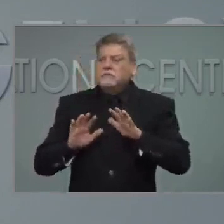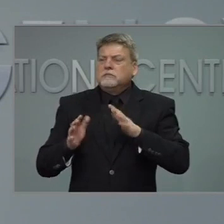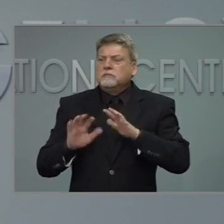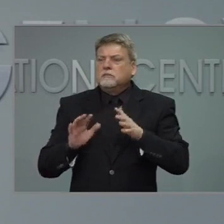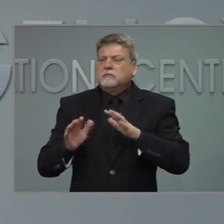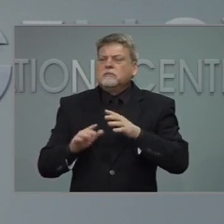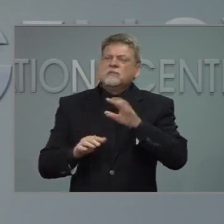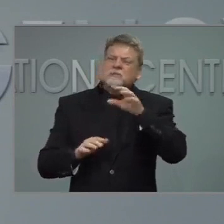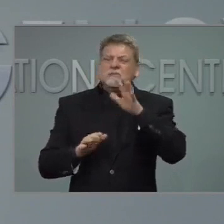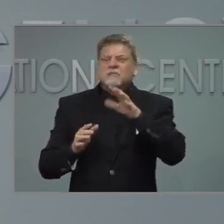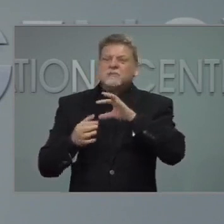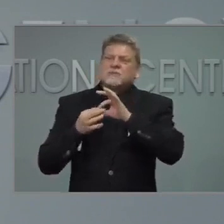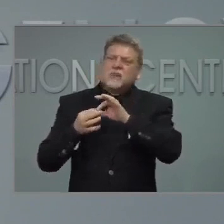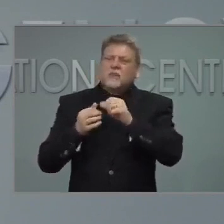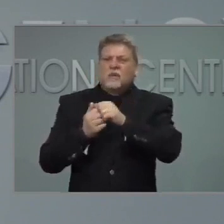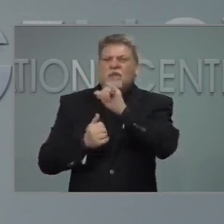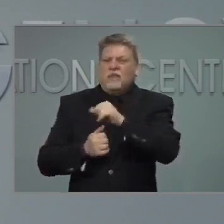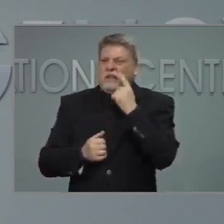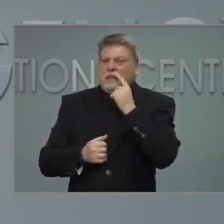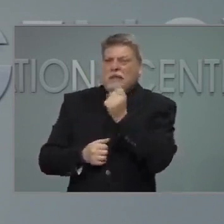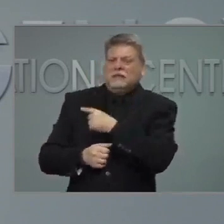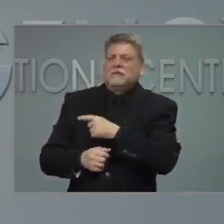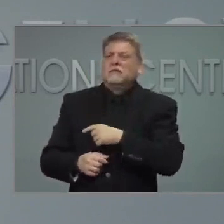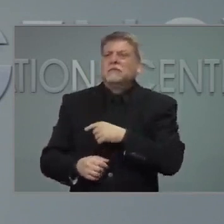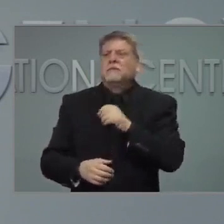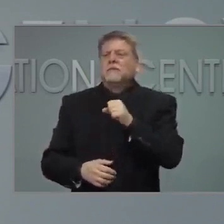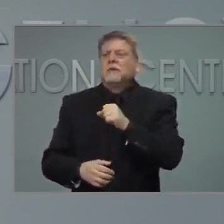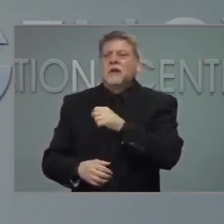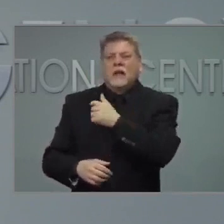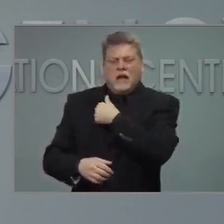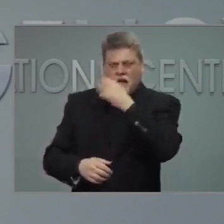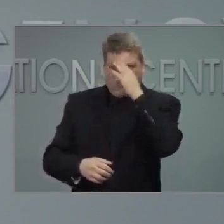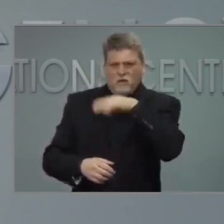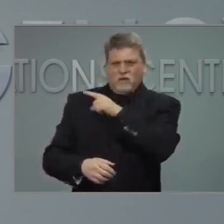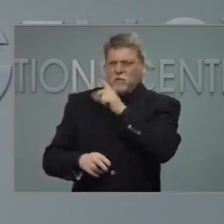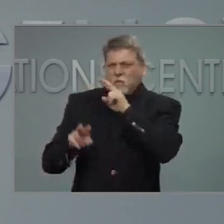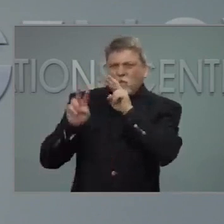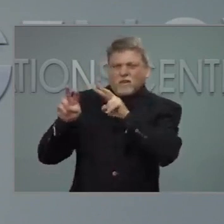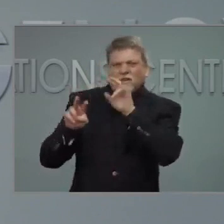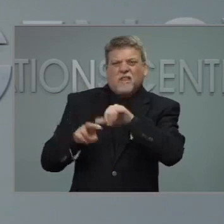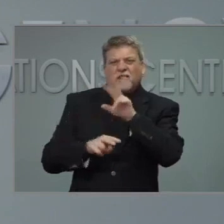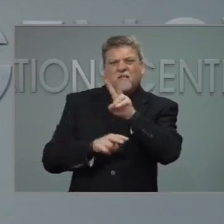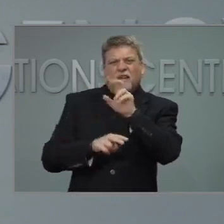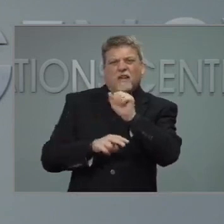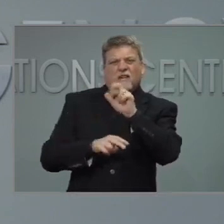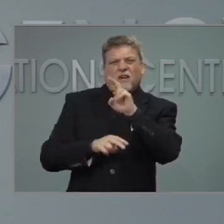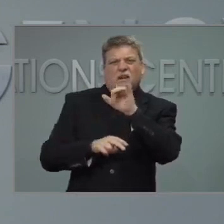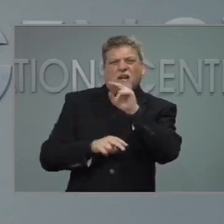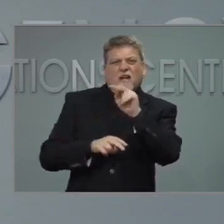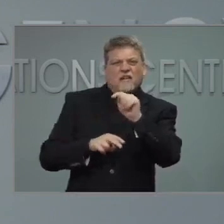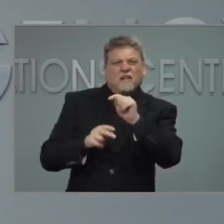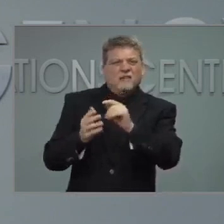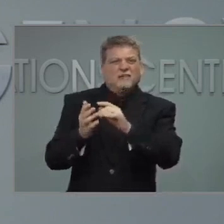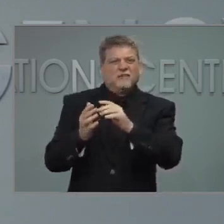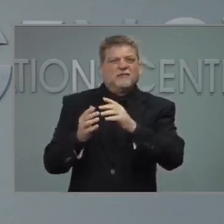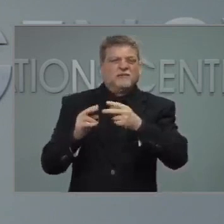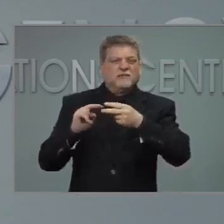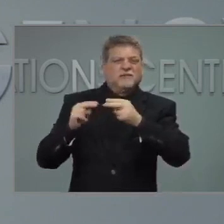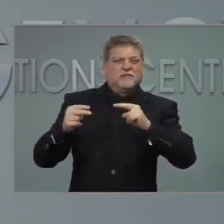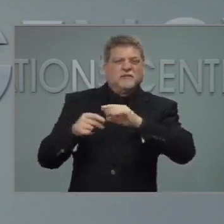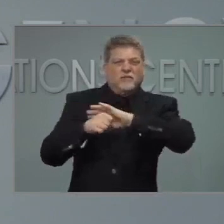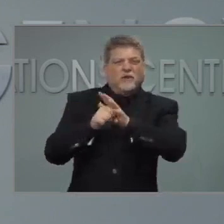On a related note, you know, I know you've been monitoring for variants here in North Carolina. How